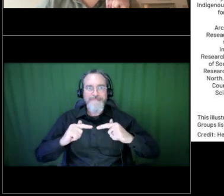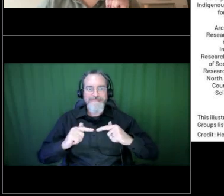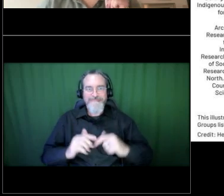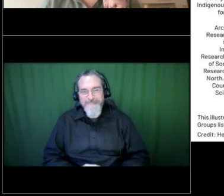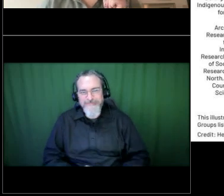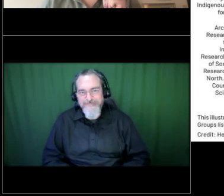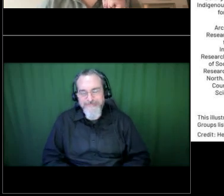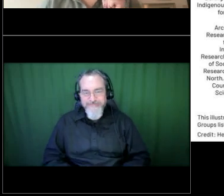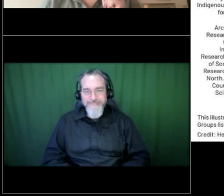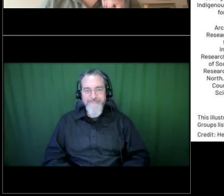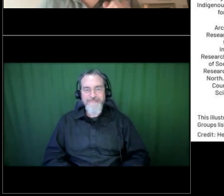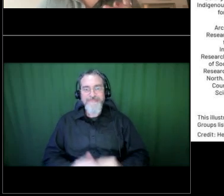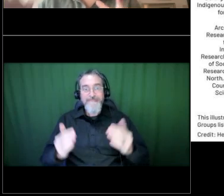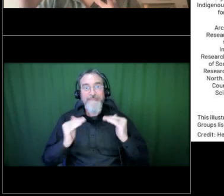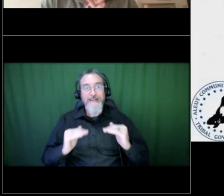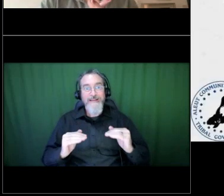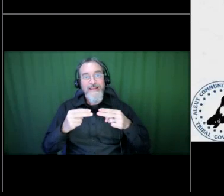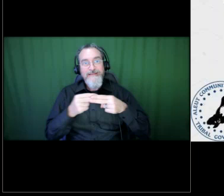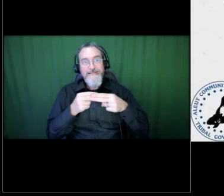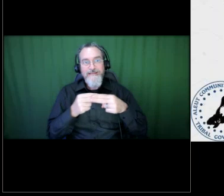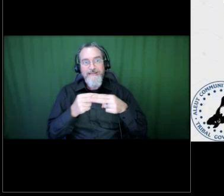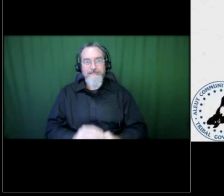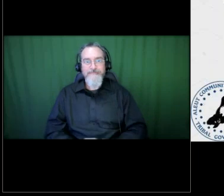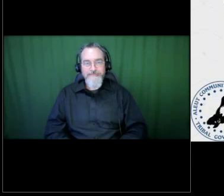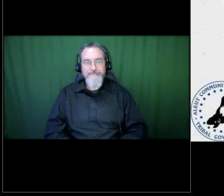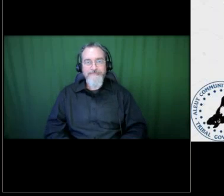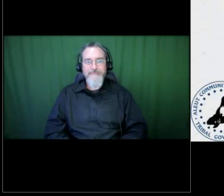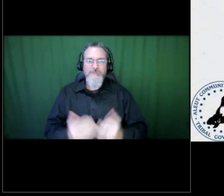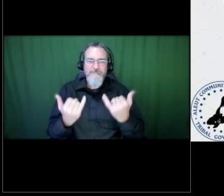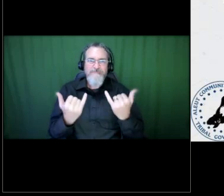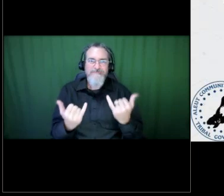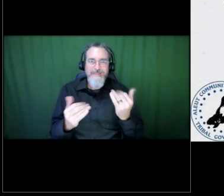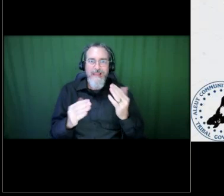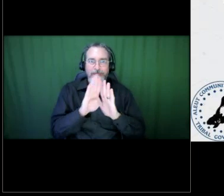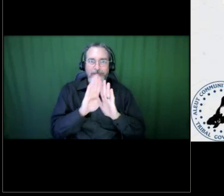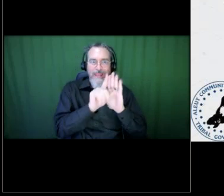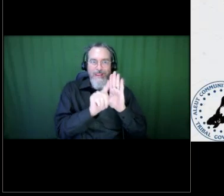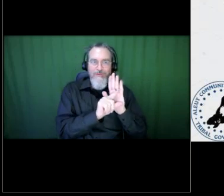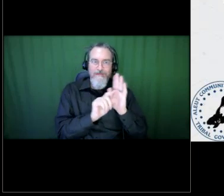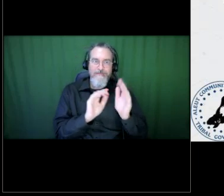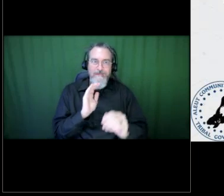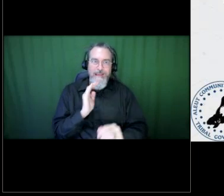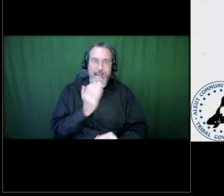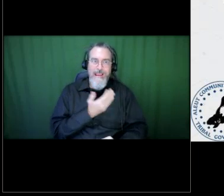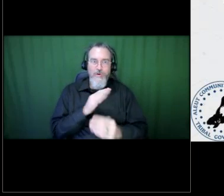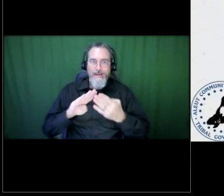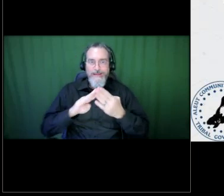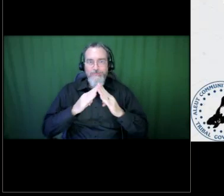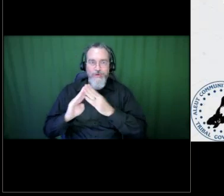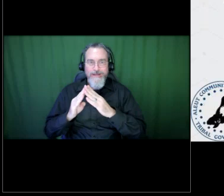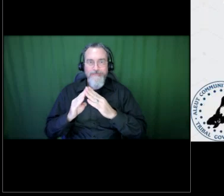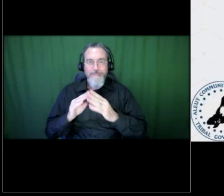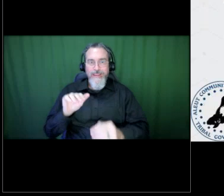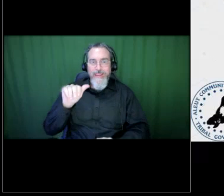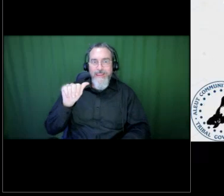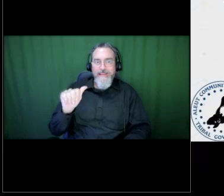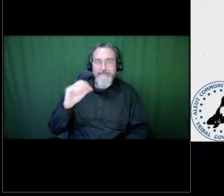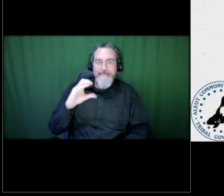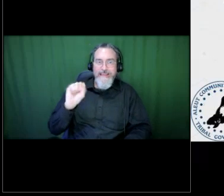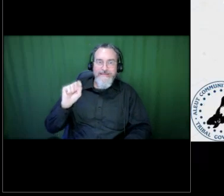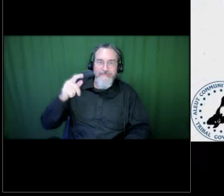please. And kind of providing some background on the Aleut community of St. Paul Island. ACSBI is a federally